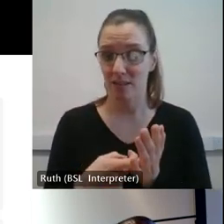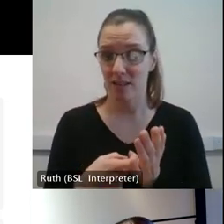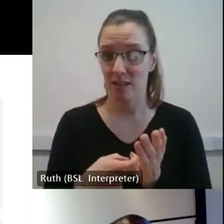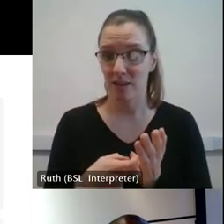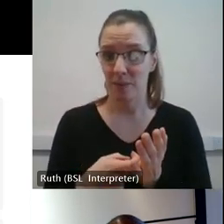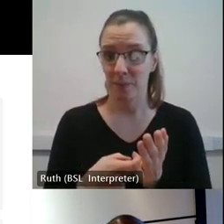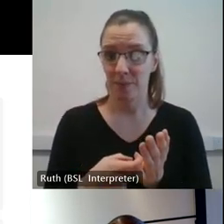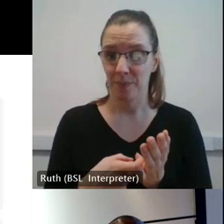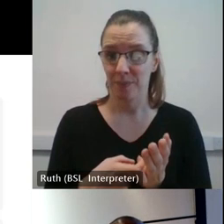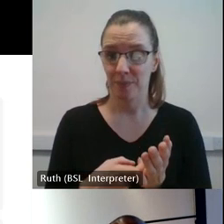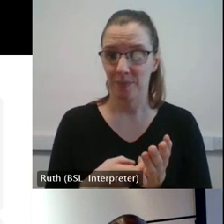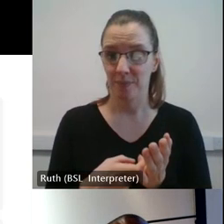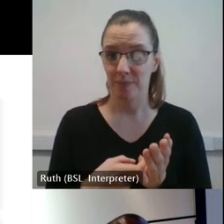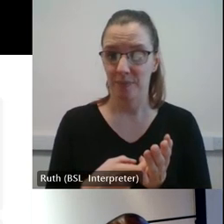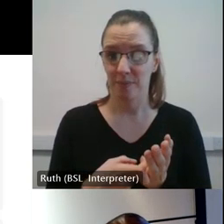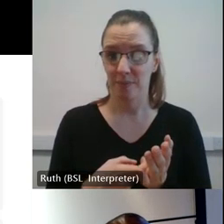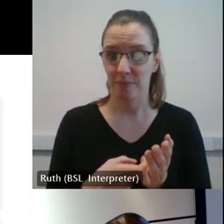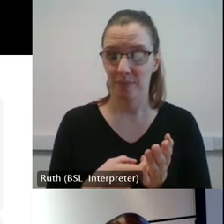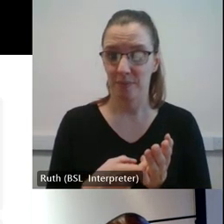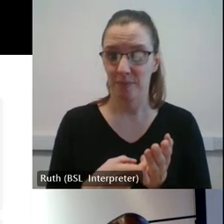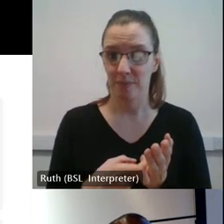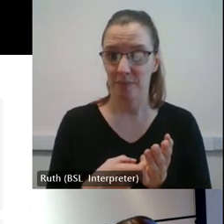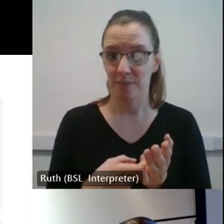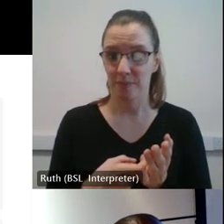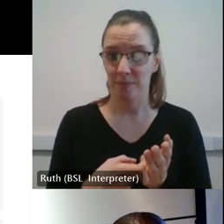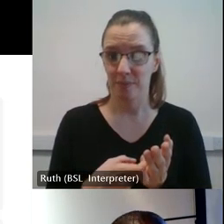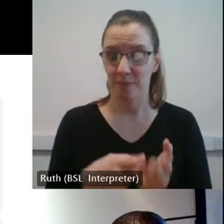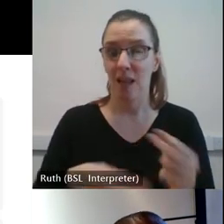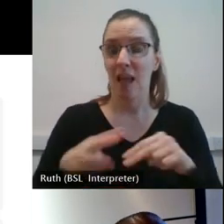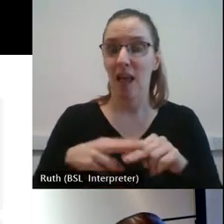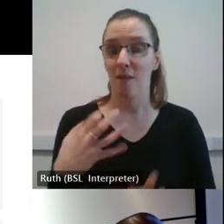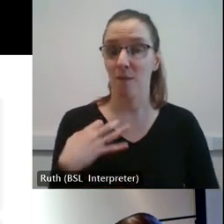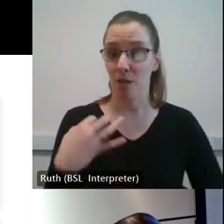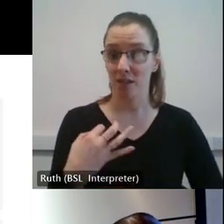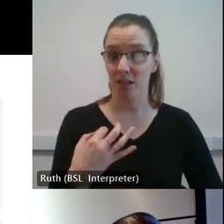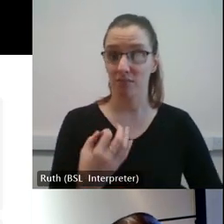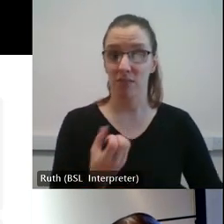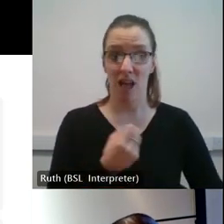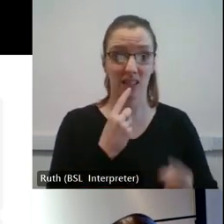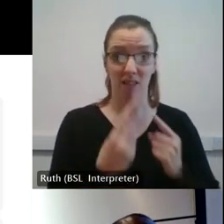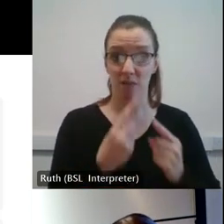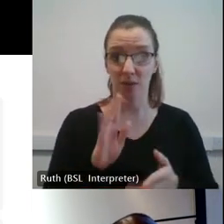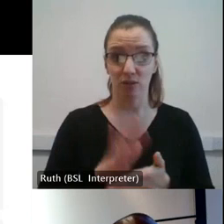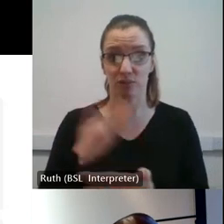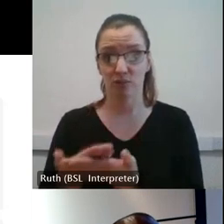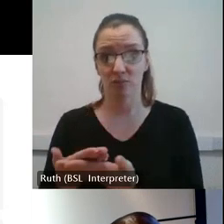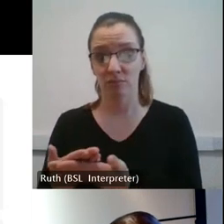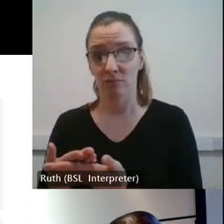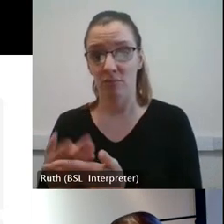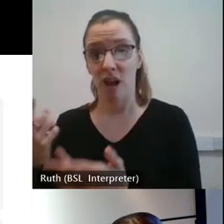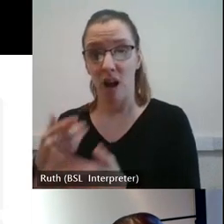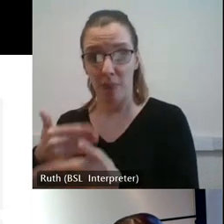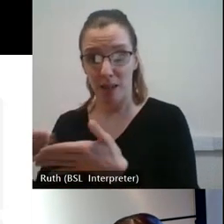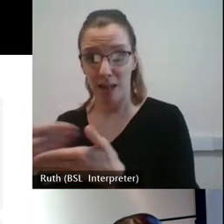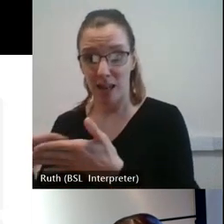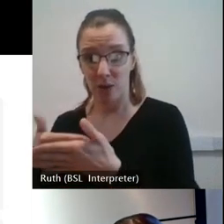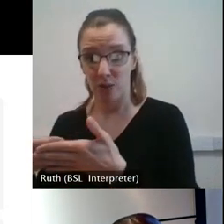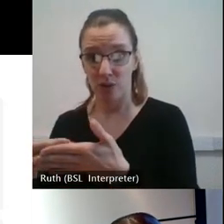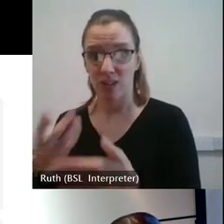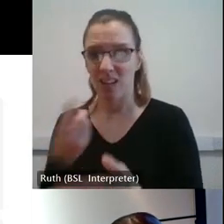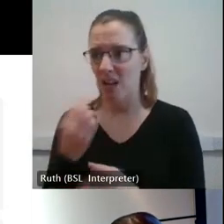if a volunteer is able to put some piece of information in another language, is that working